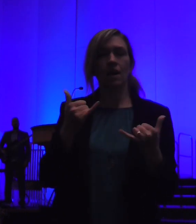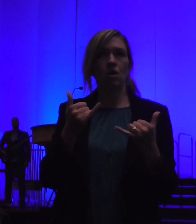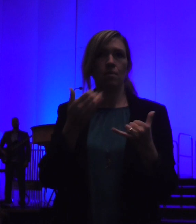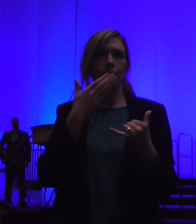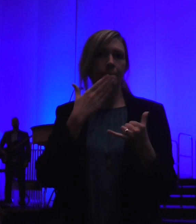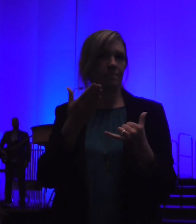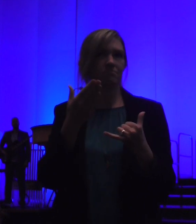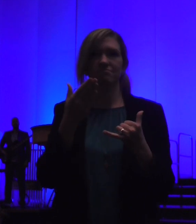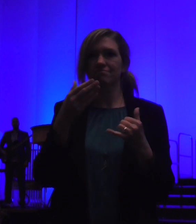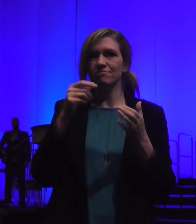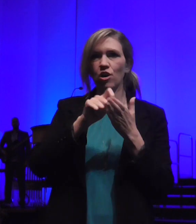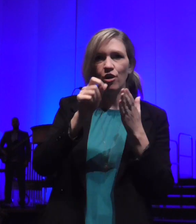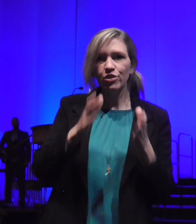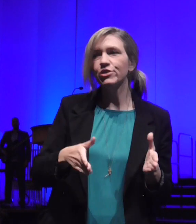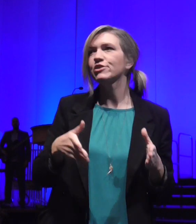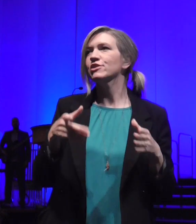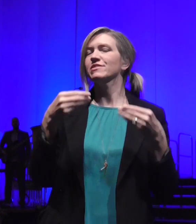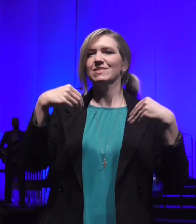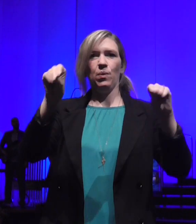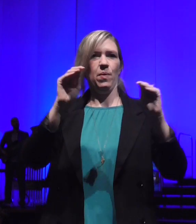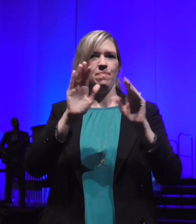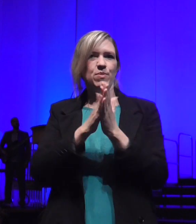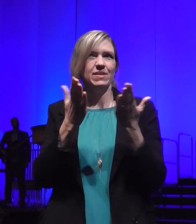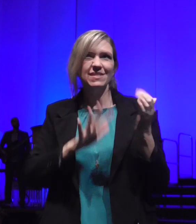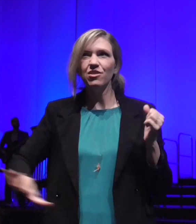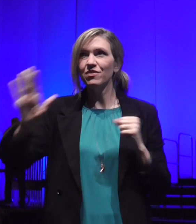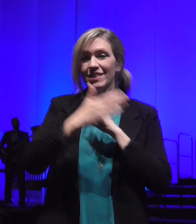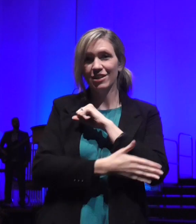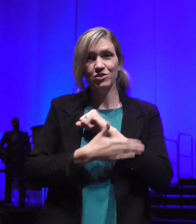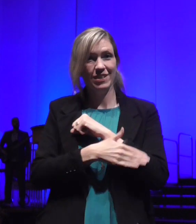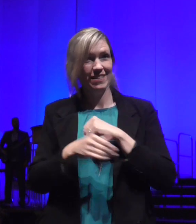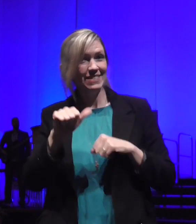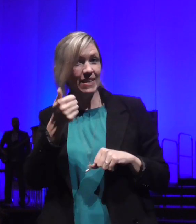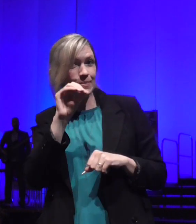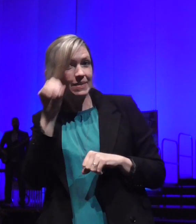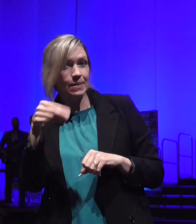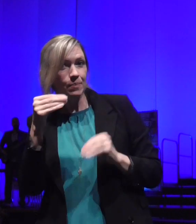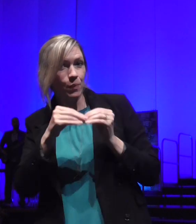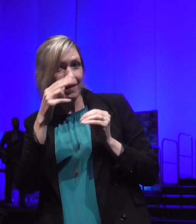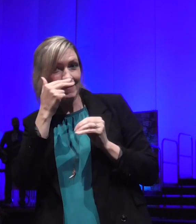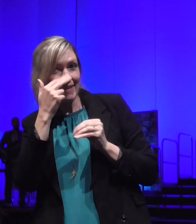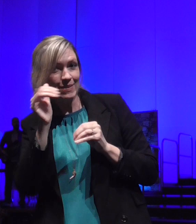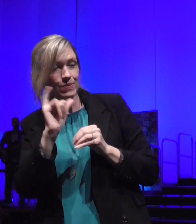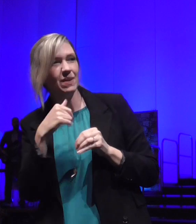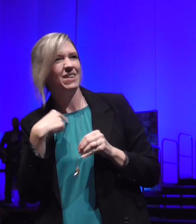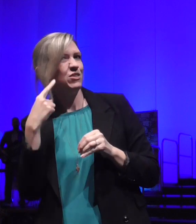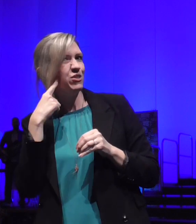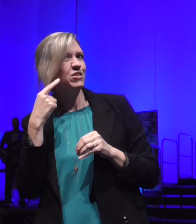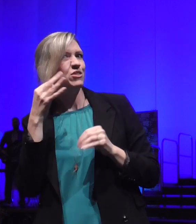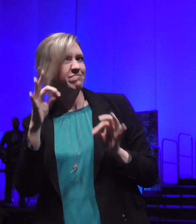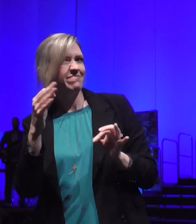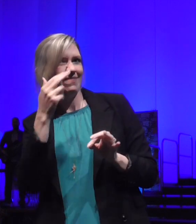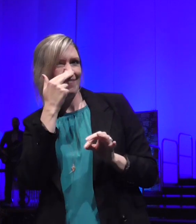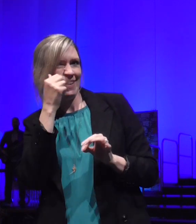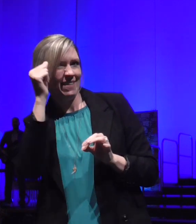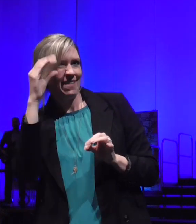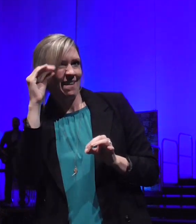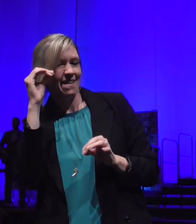podcast hosts in the country. I hear he's 10% funnier too. He has a great sense of humor. It's going to be a great night. Yes, it is.